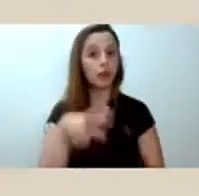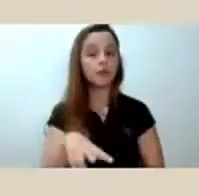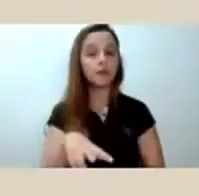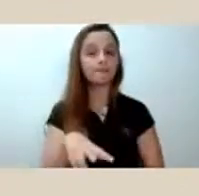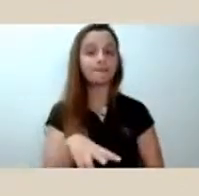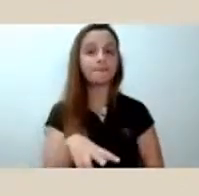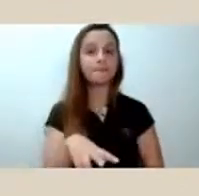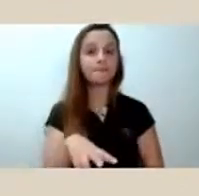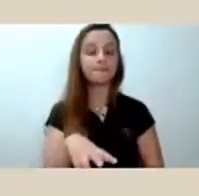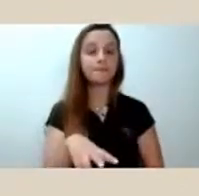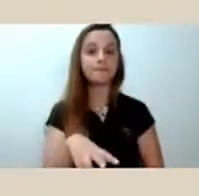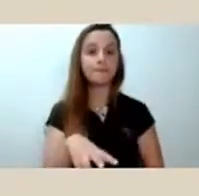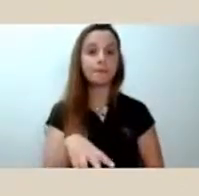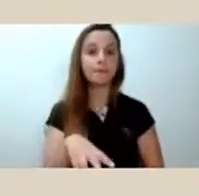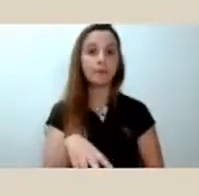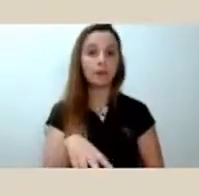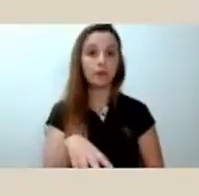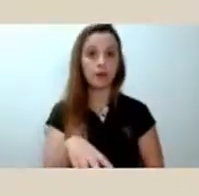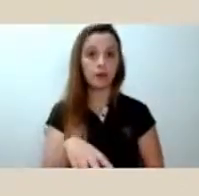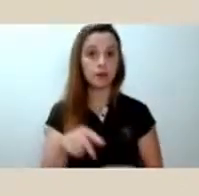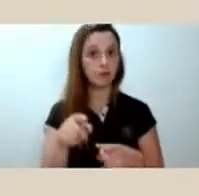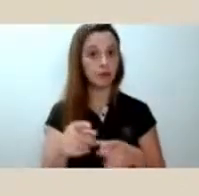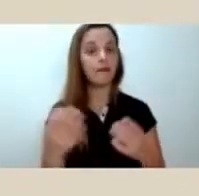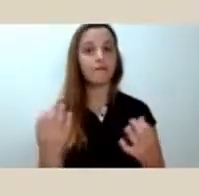it was open for public discussion